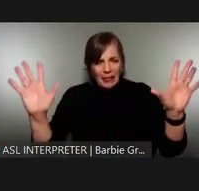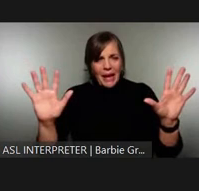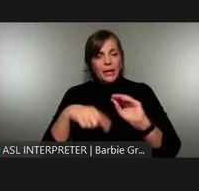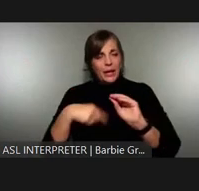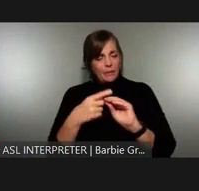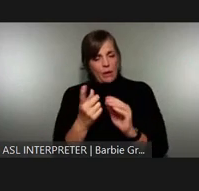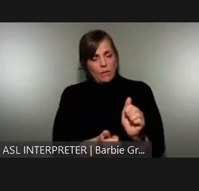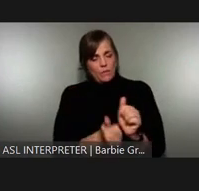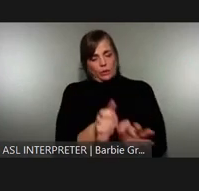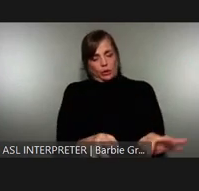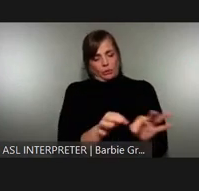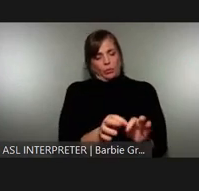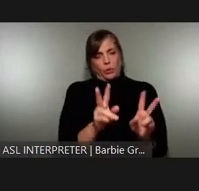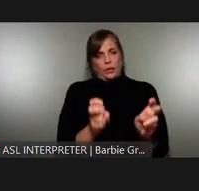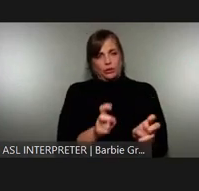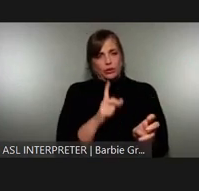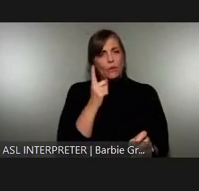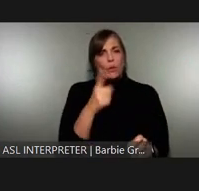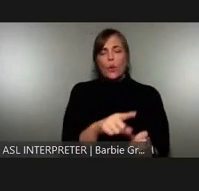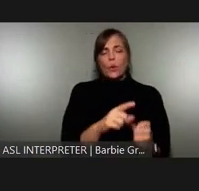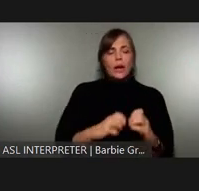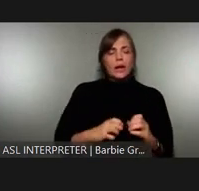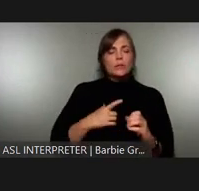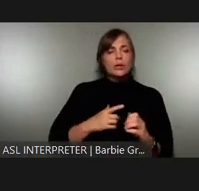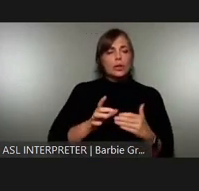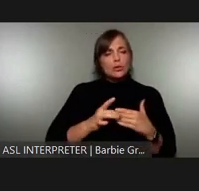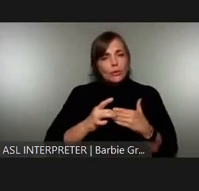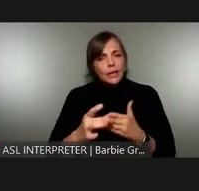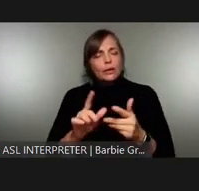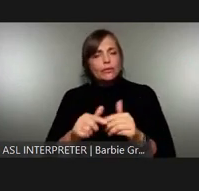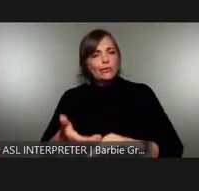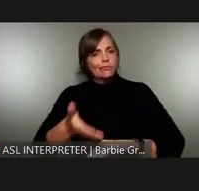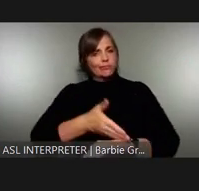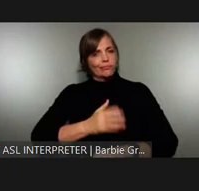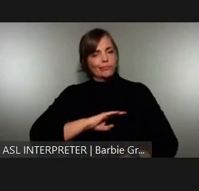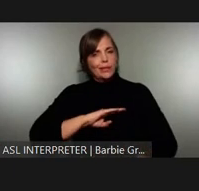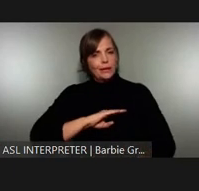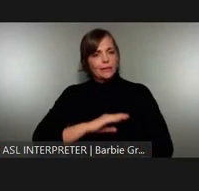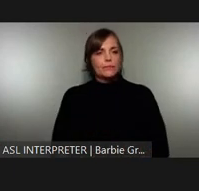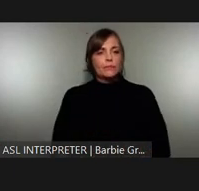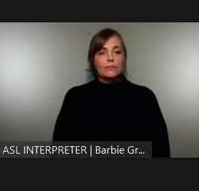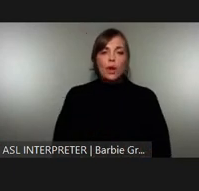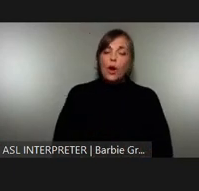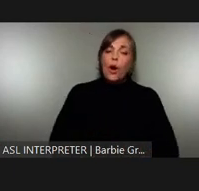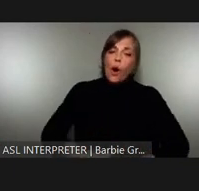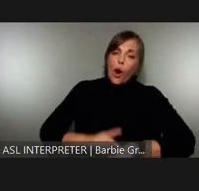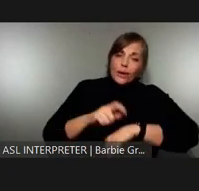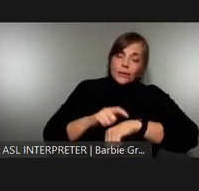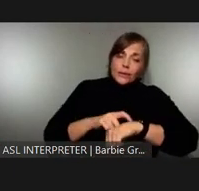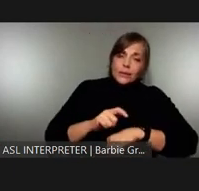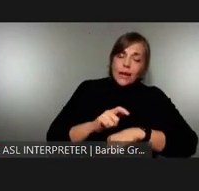customers to drive their satisfaction level. On-time performance, and route coverage. That allows